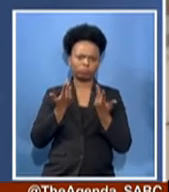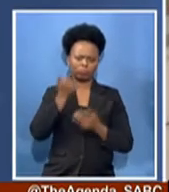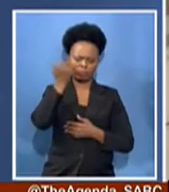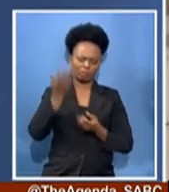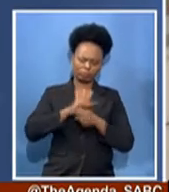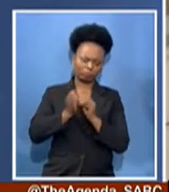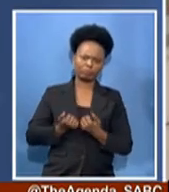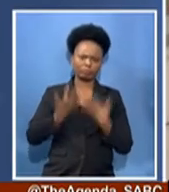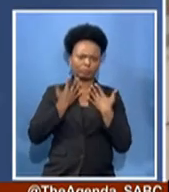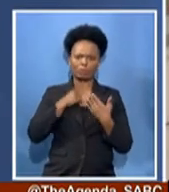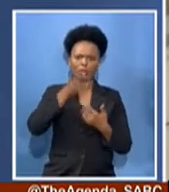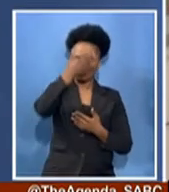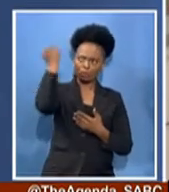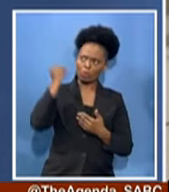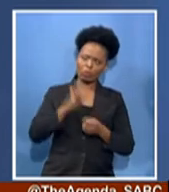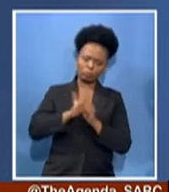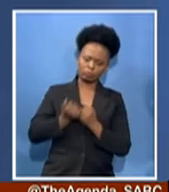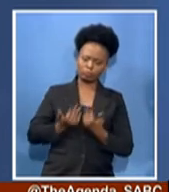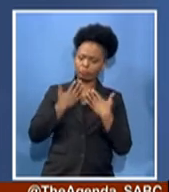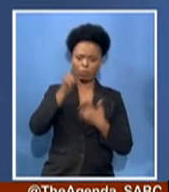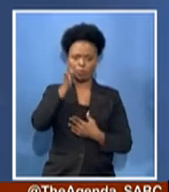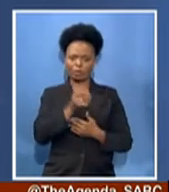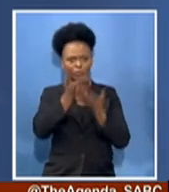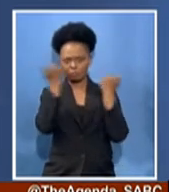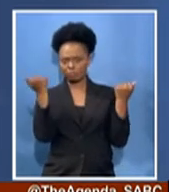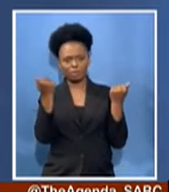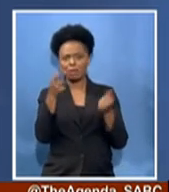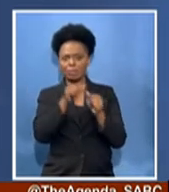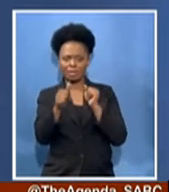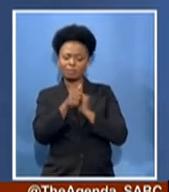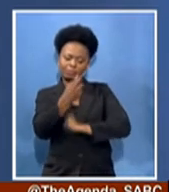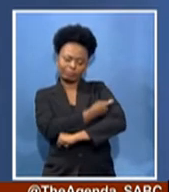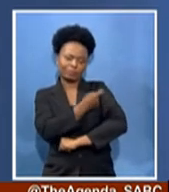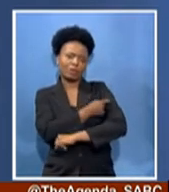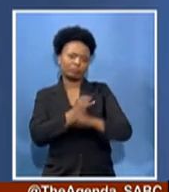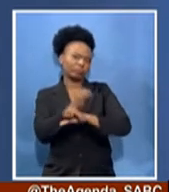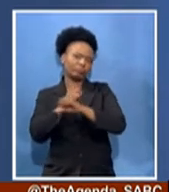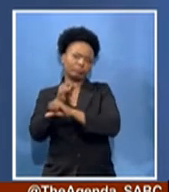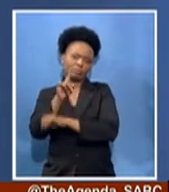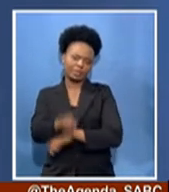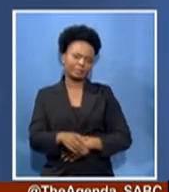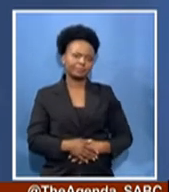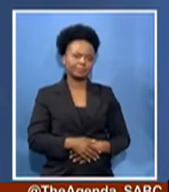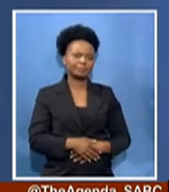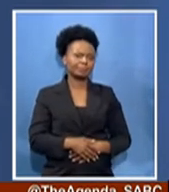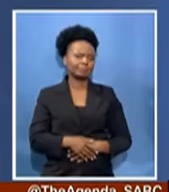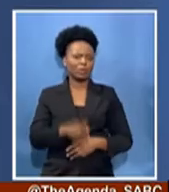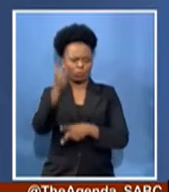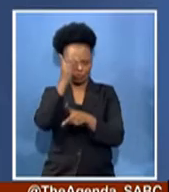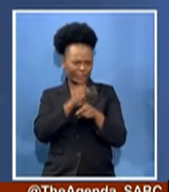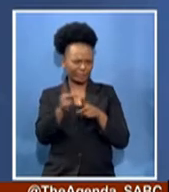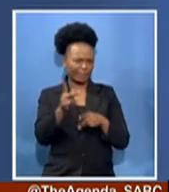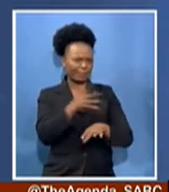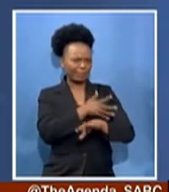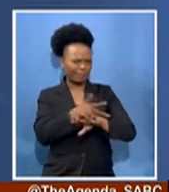vaccinate people, the better. Right. Is it true, Professor, that blood clotting is more common in women than men because